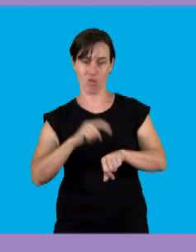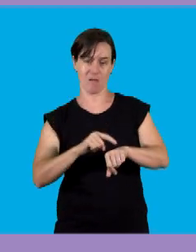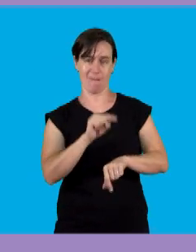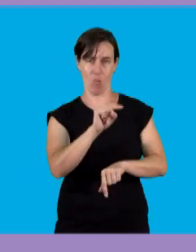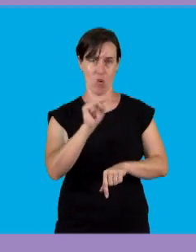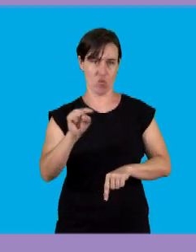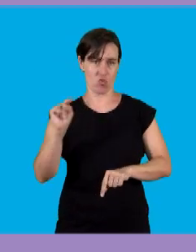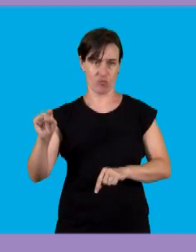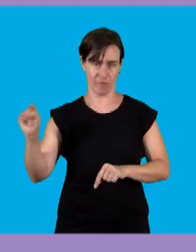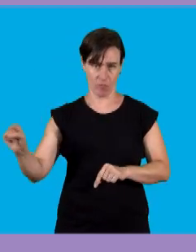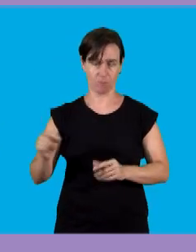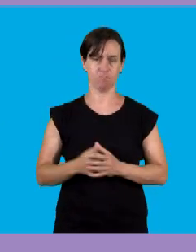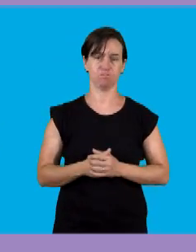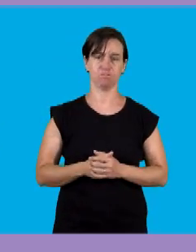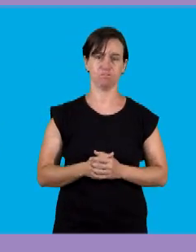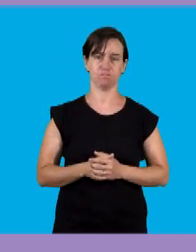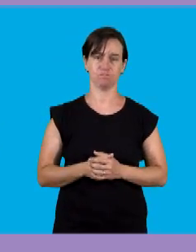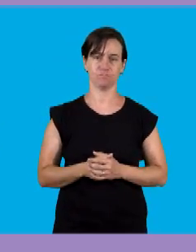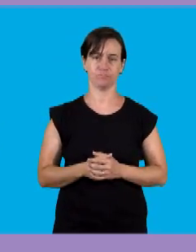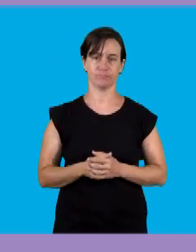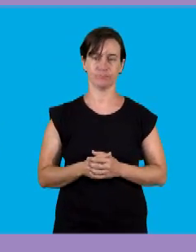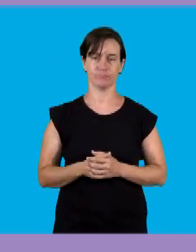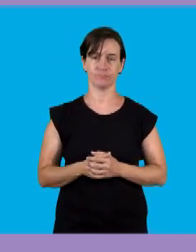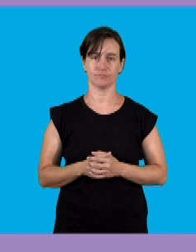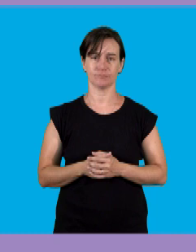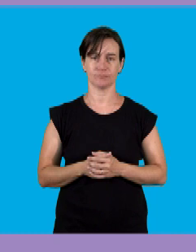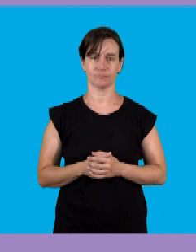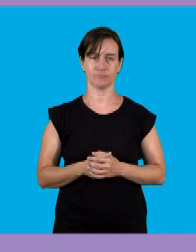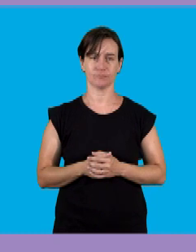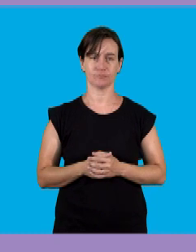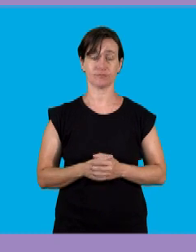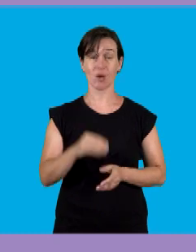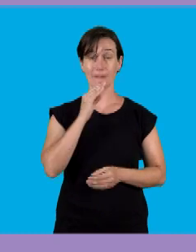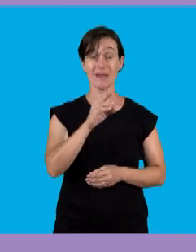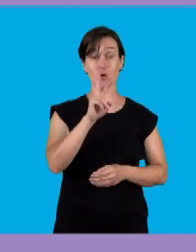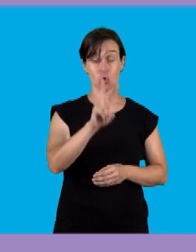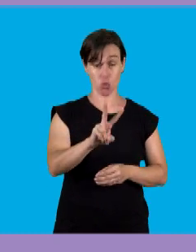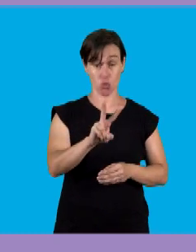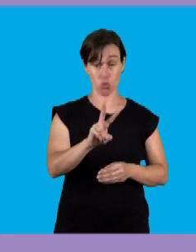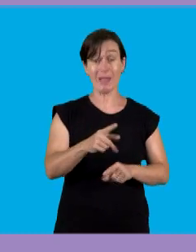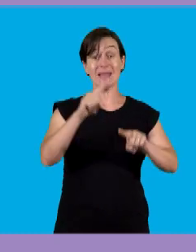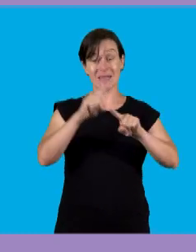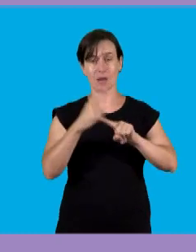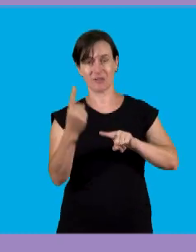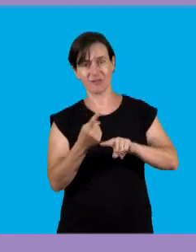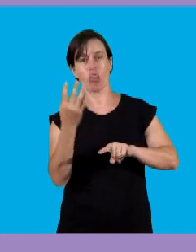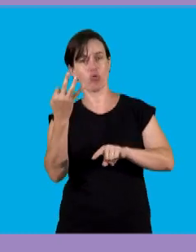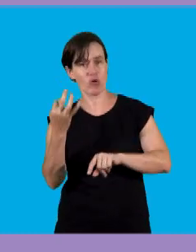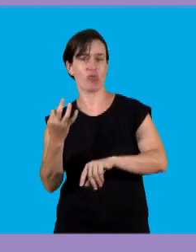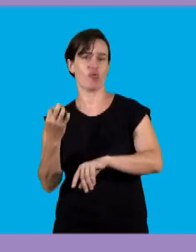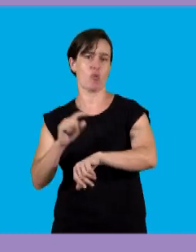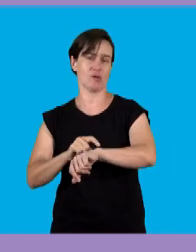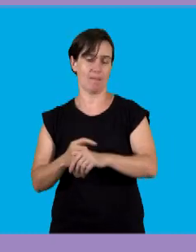2, multiplied by 2, and multiplied by 2. So that 2 is multiplied by itself 3 times. In total, we